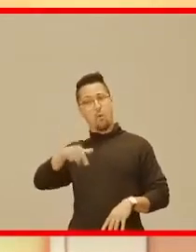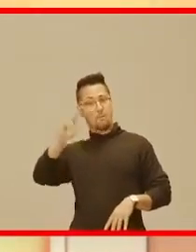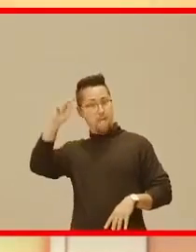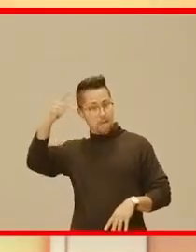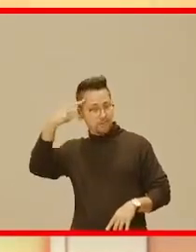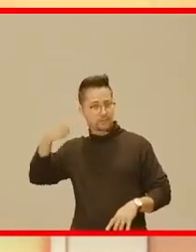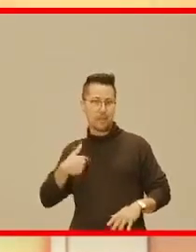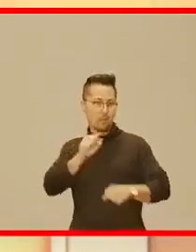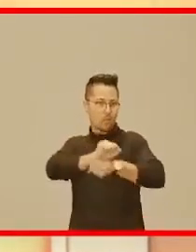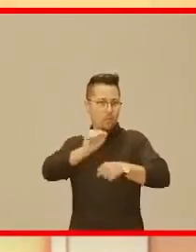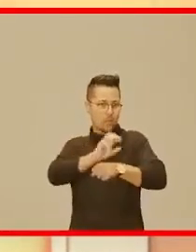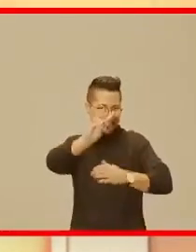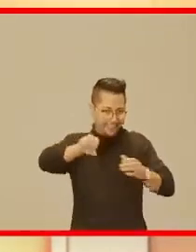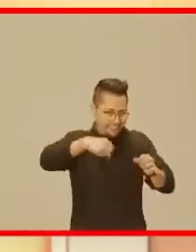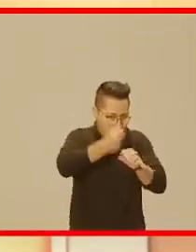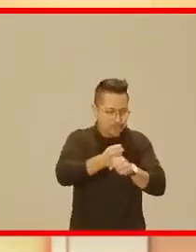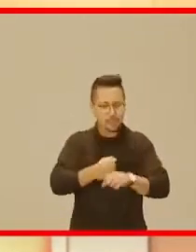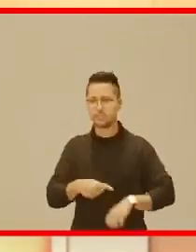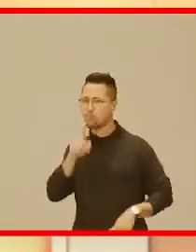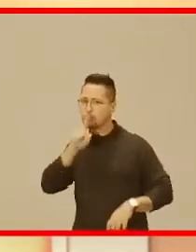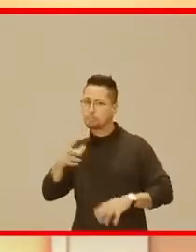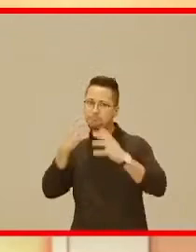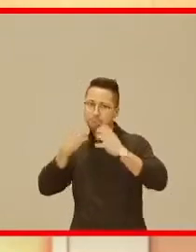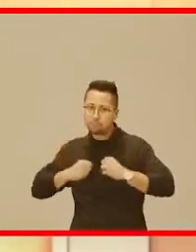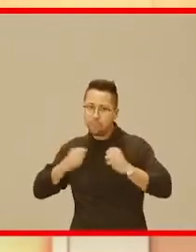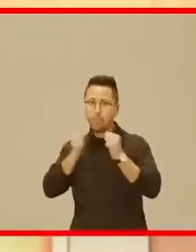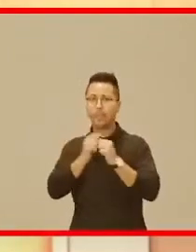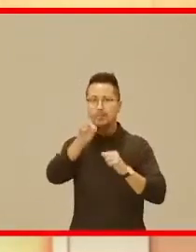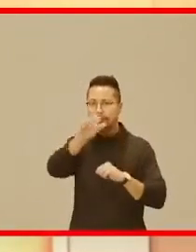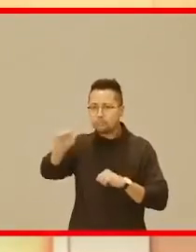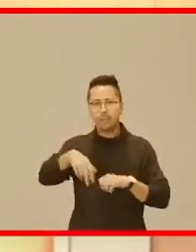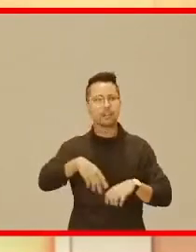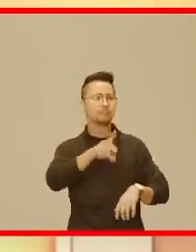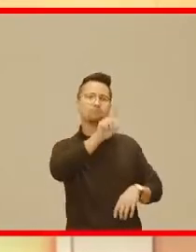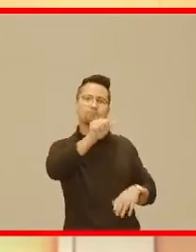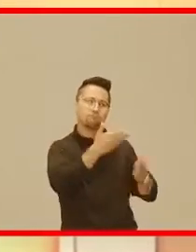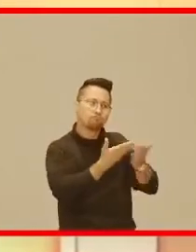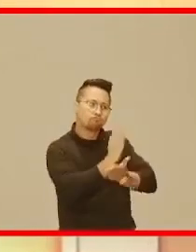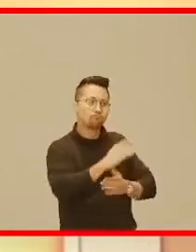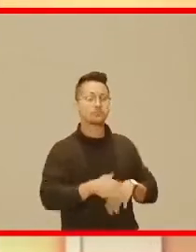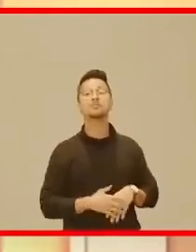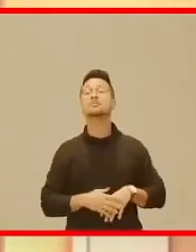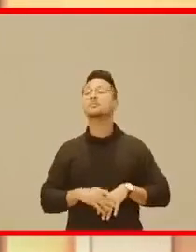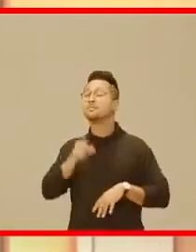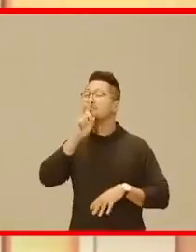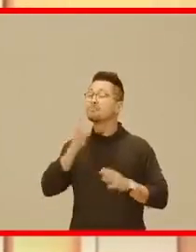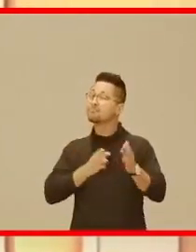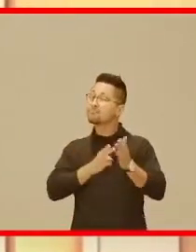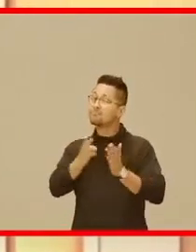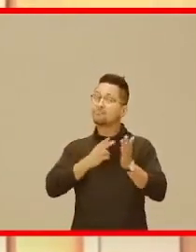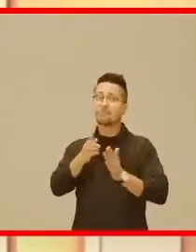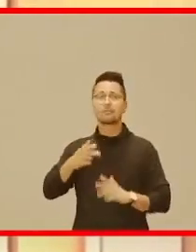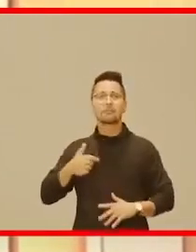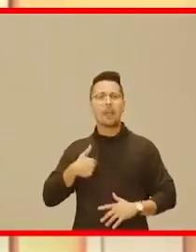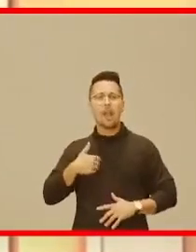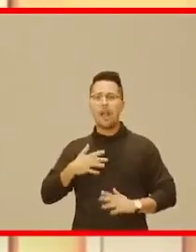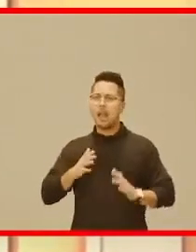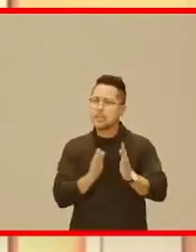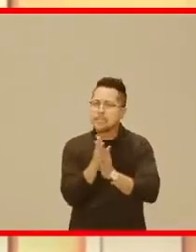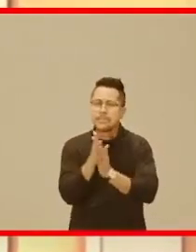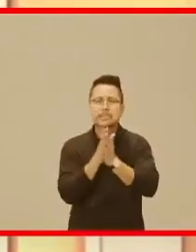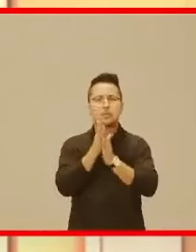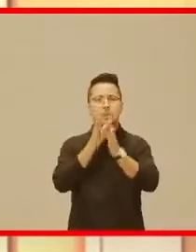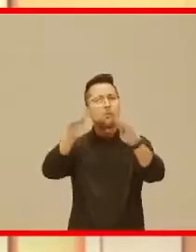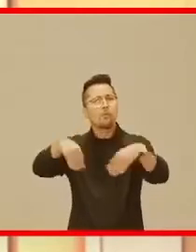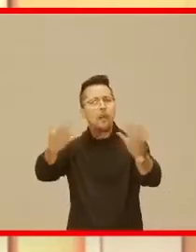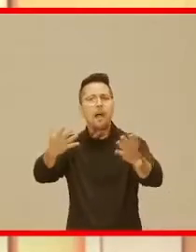and disability advocacy. More importantly, I'm very passionate about giving other people the tools to be an effective